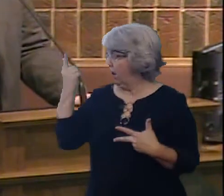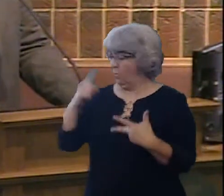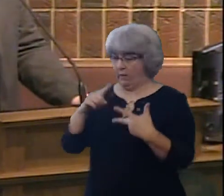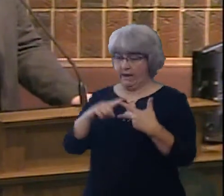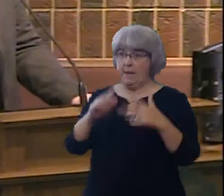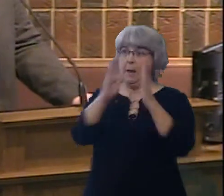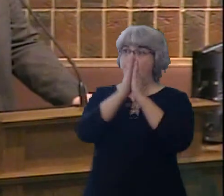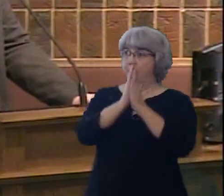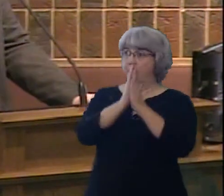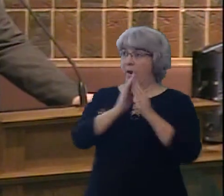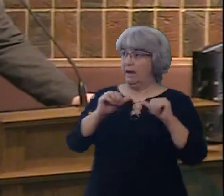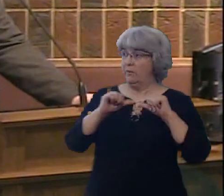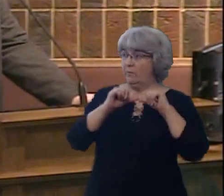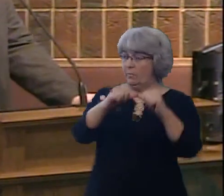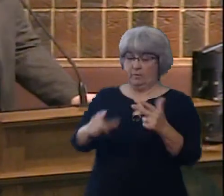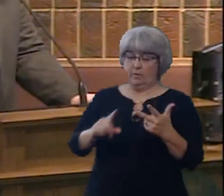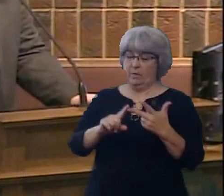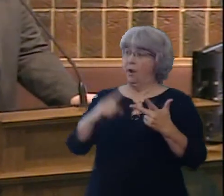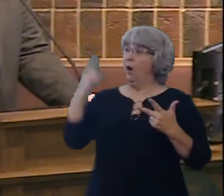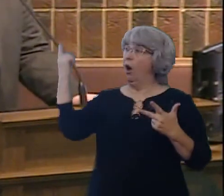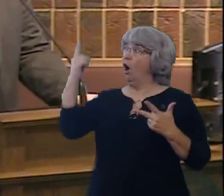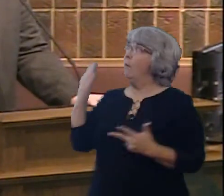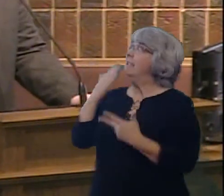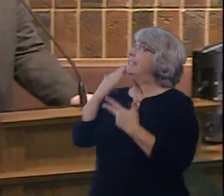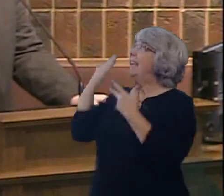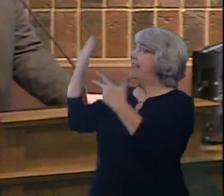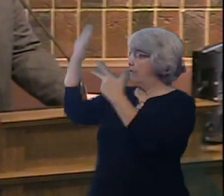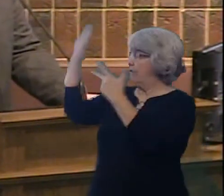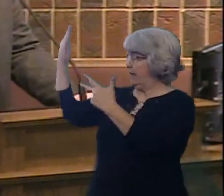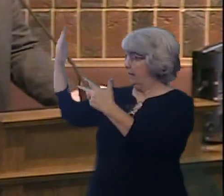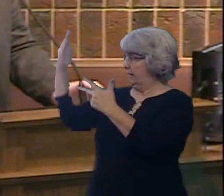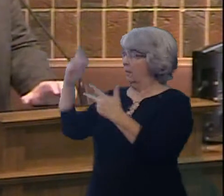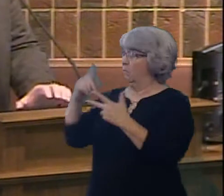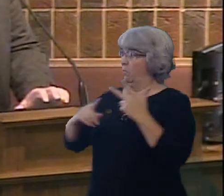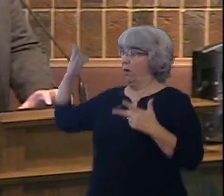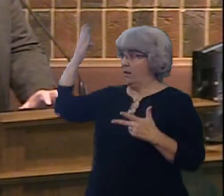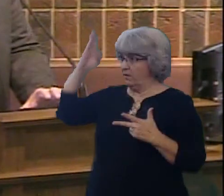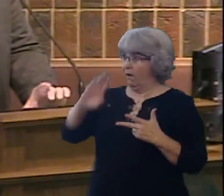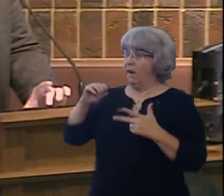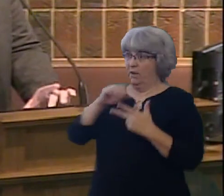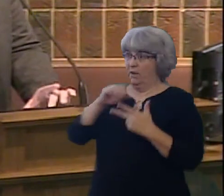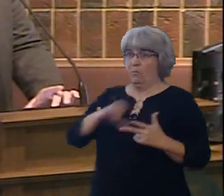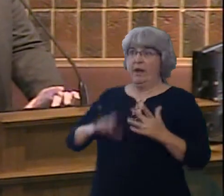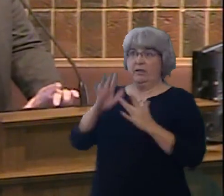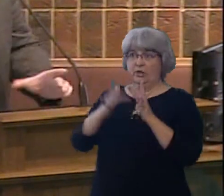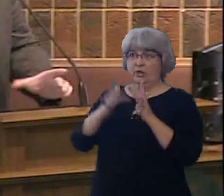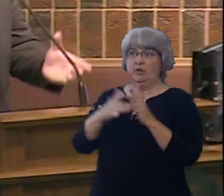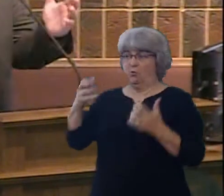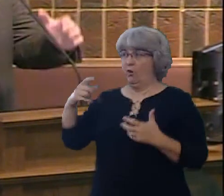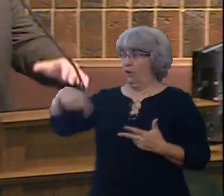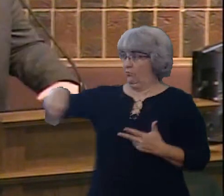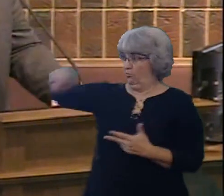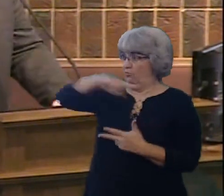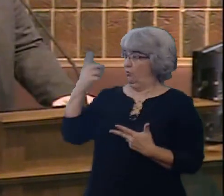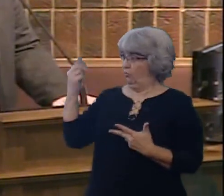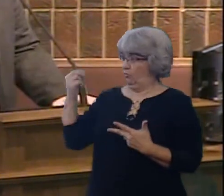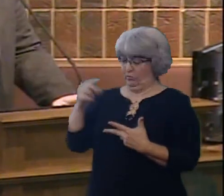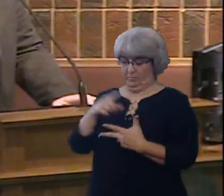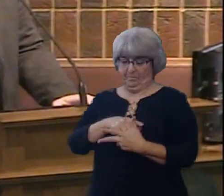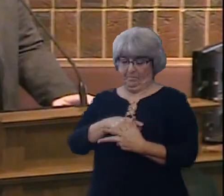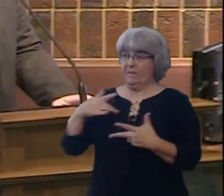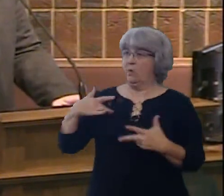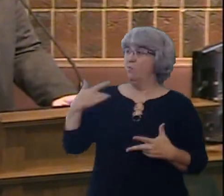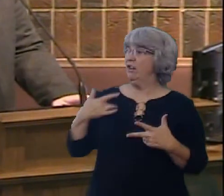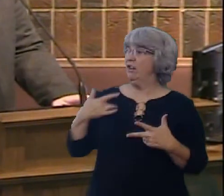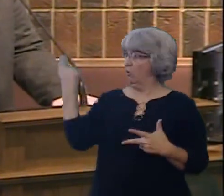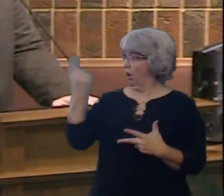give thanks in all circumstances, for this is the will of God in Christ Jesus for you. So rejoice always, verse